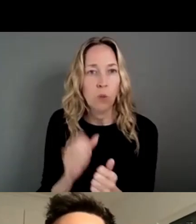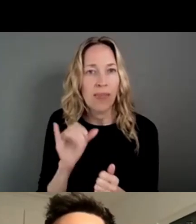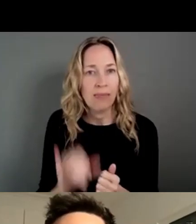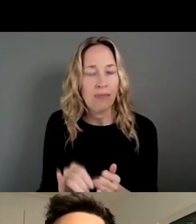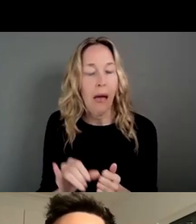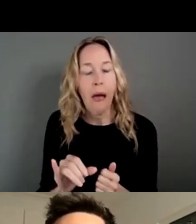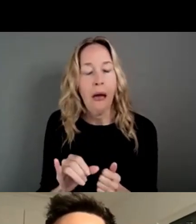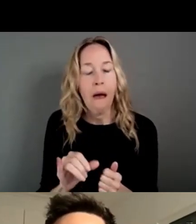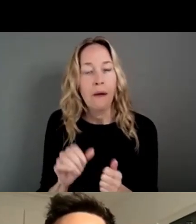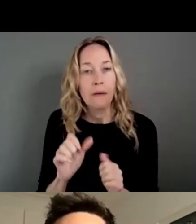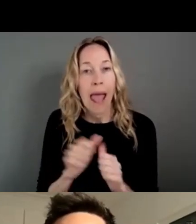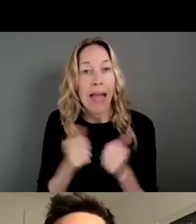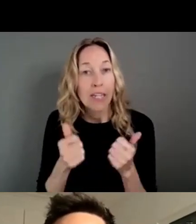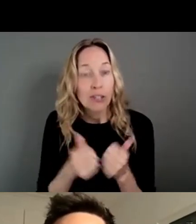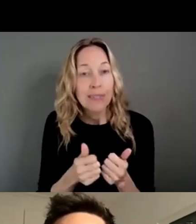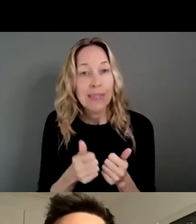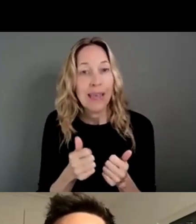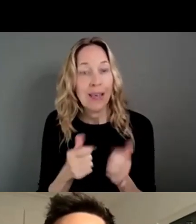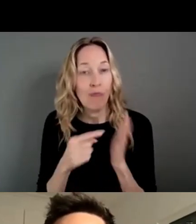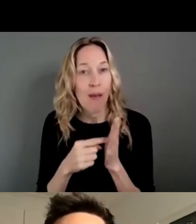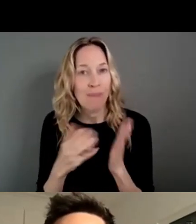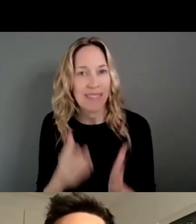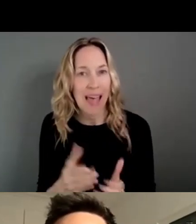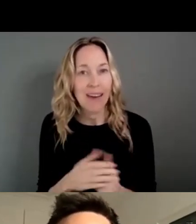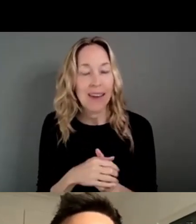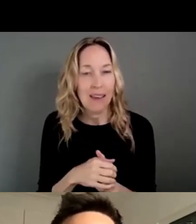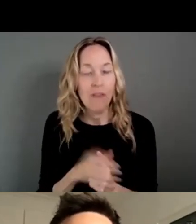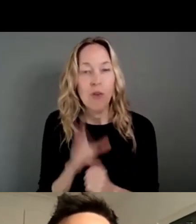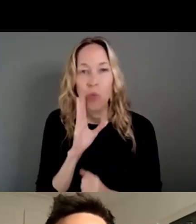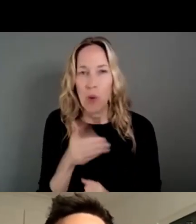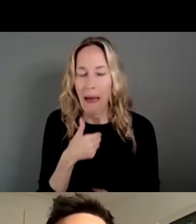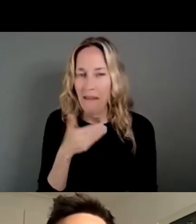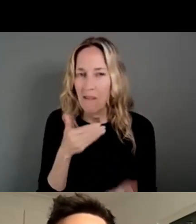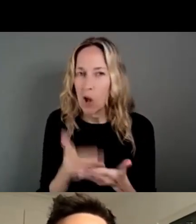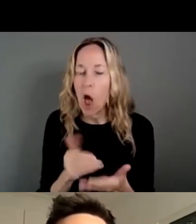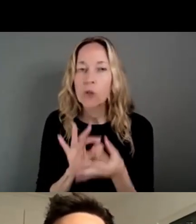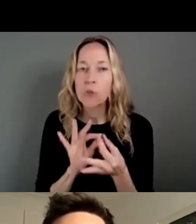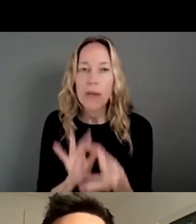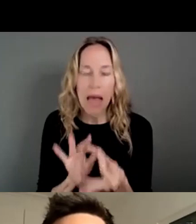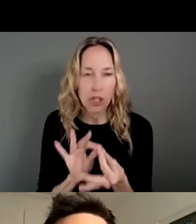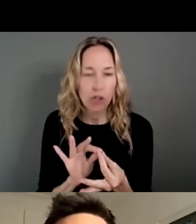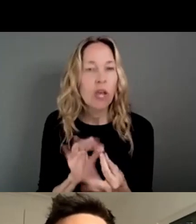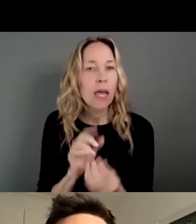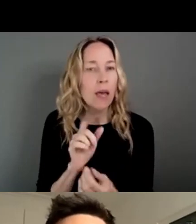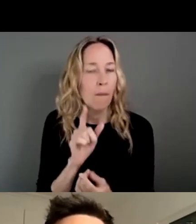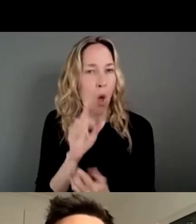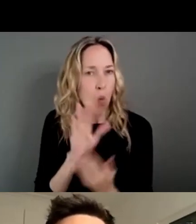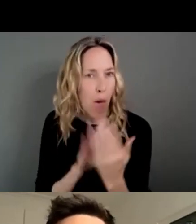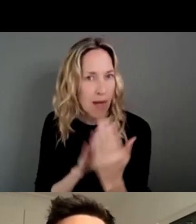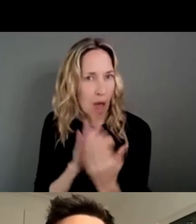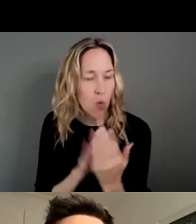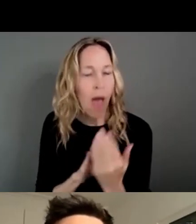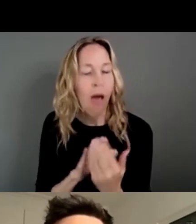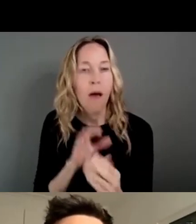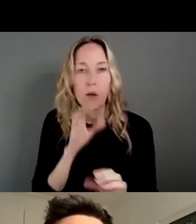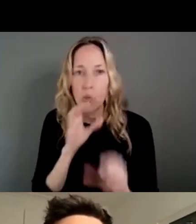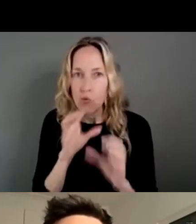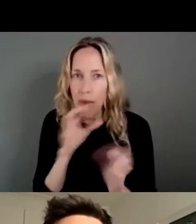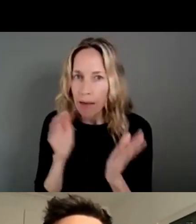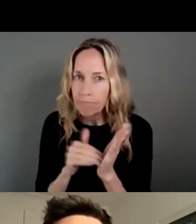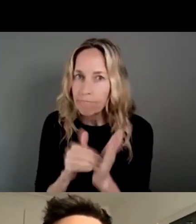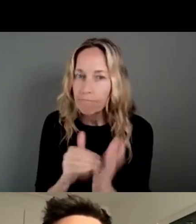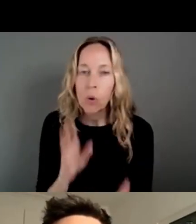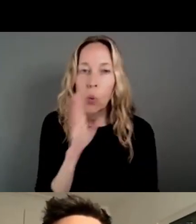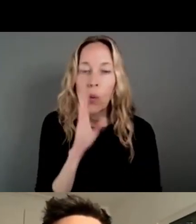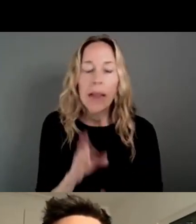are going to have that much more one-on-one relationship and the communication. Whereas if, and my job